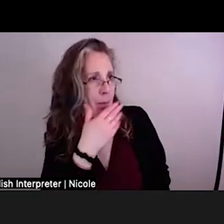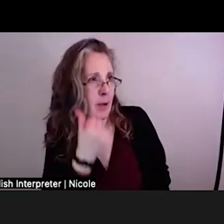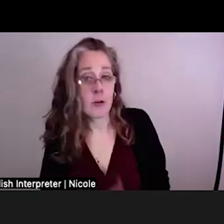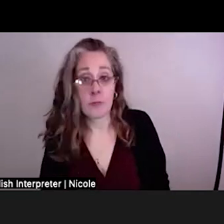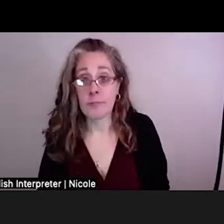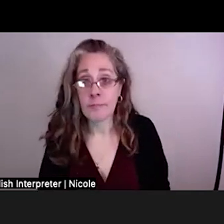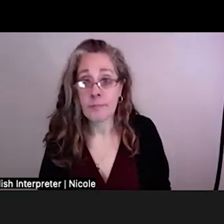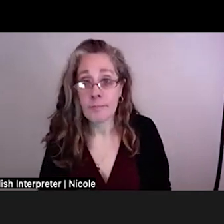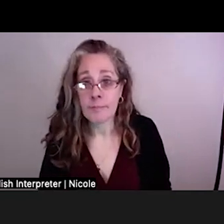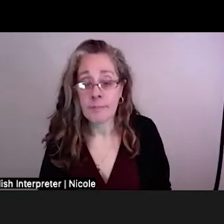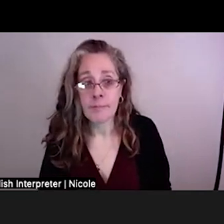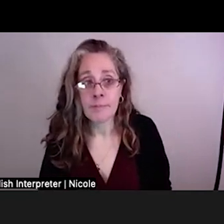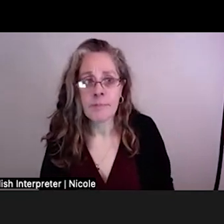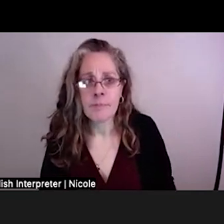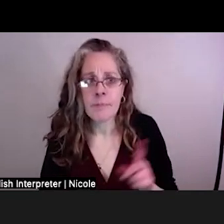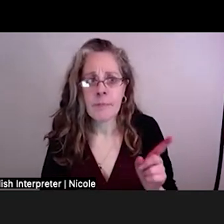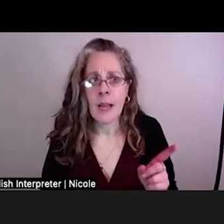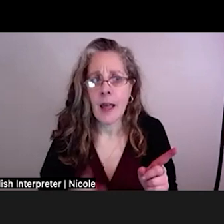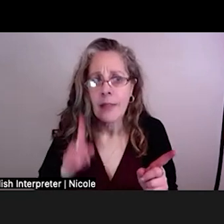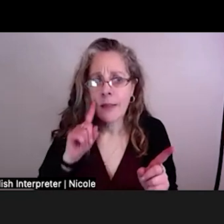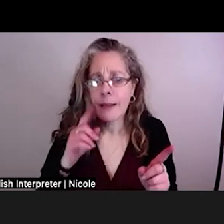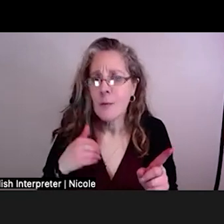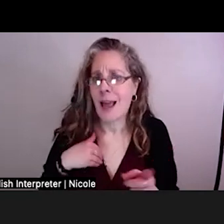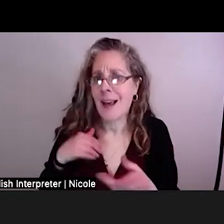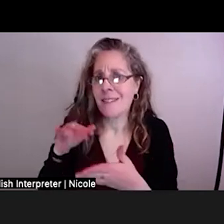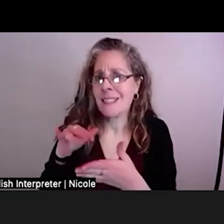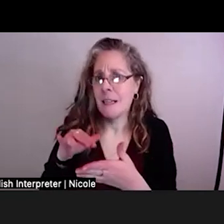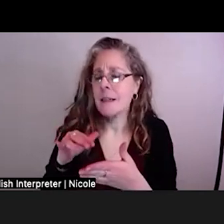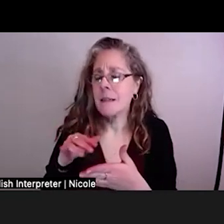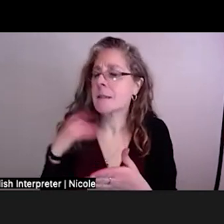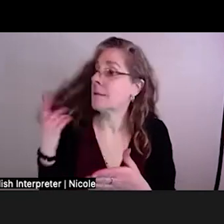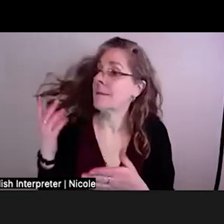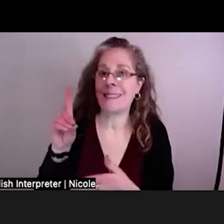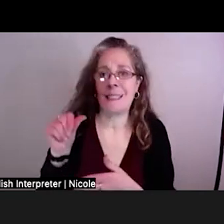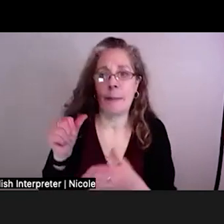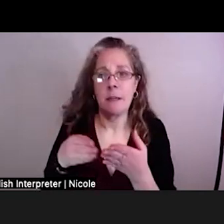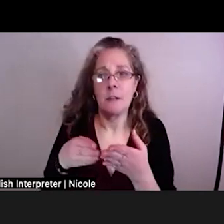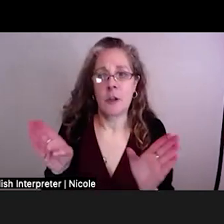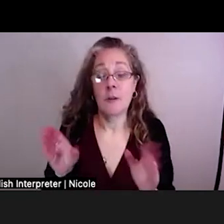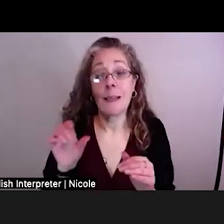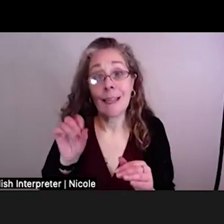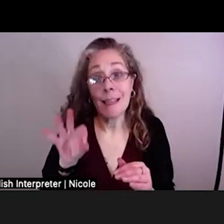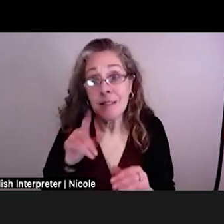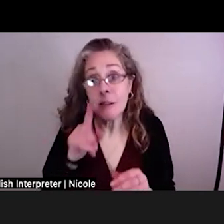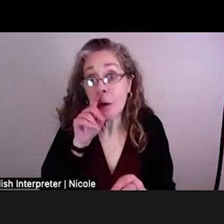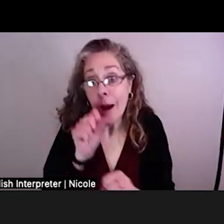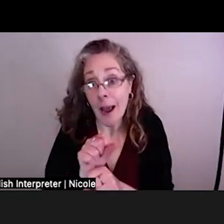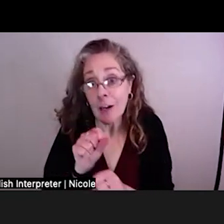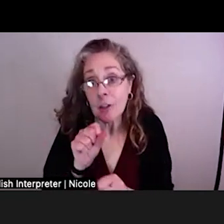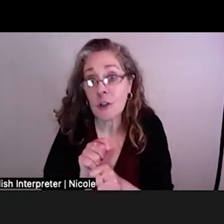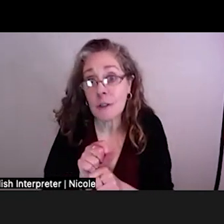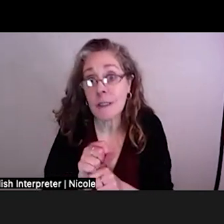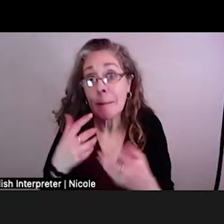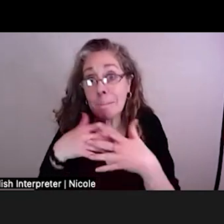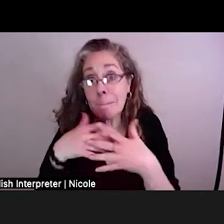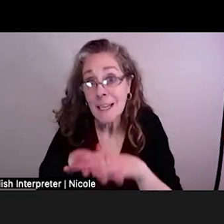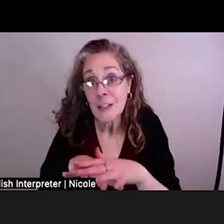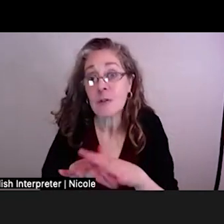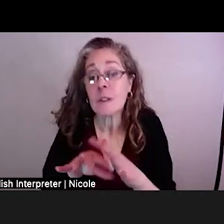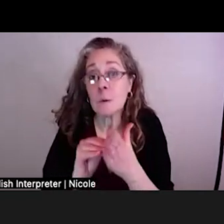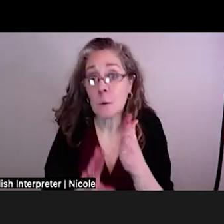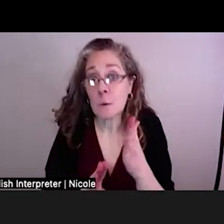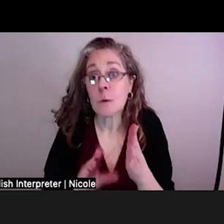are studies, I believe, like just in disabilities in general, that show that if you actually mainstream students with